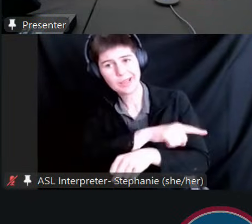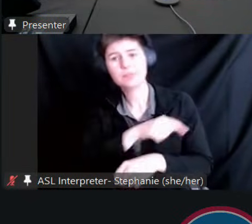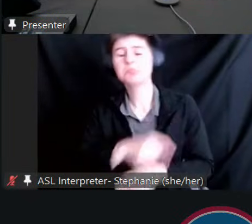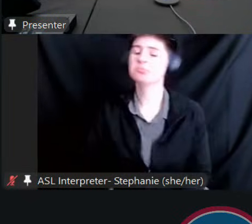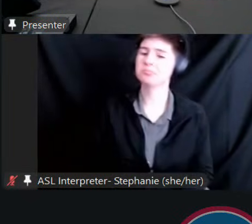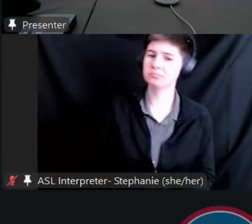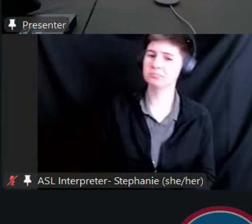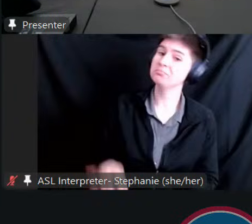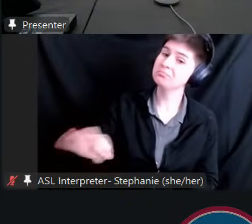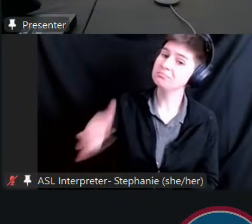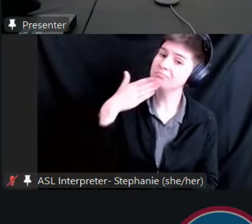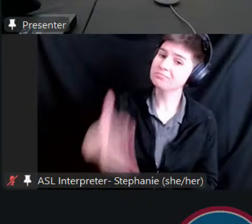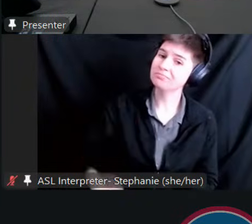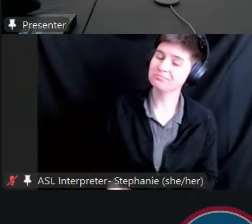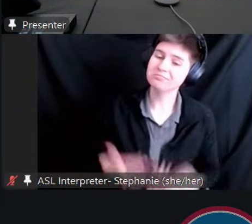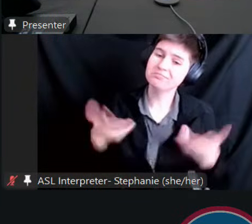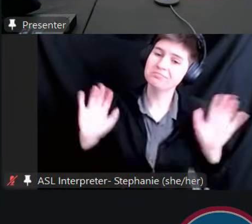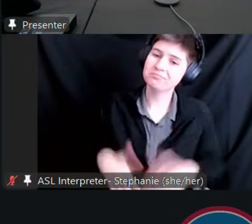Thank you. That's all.